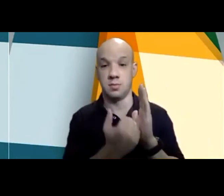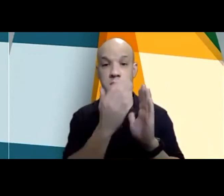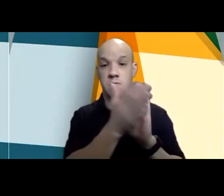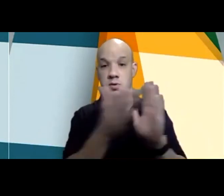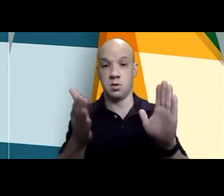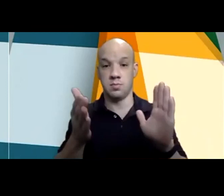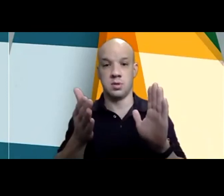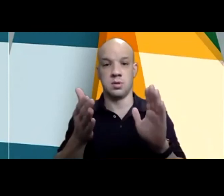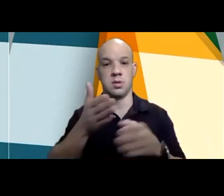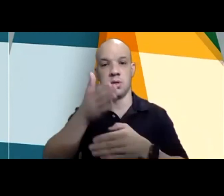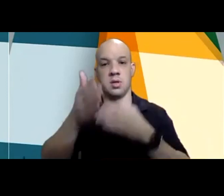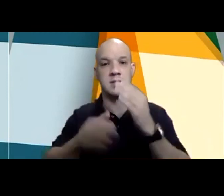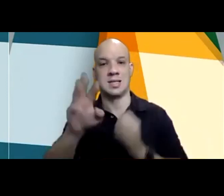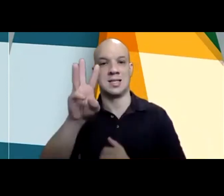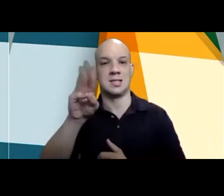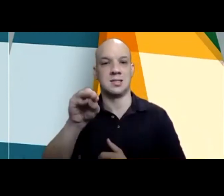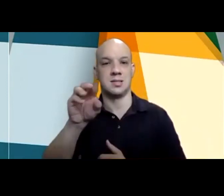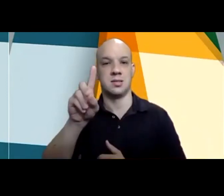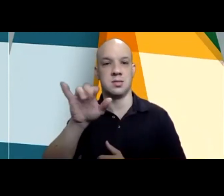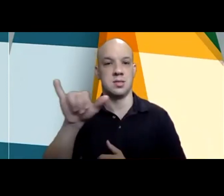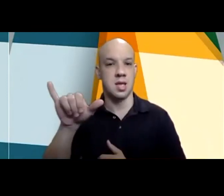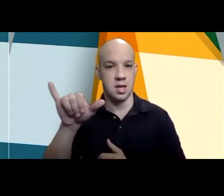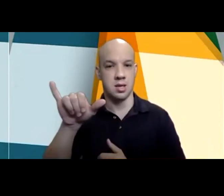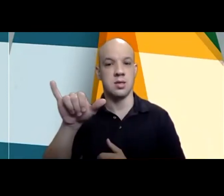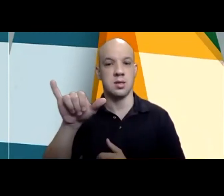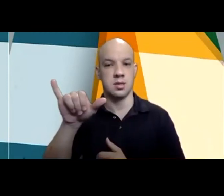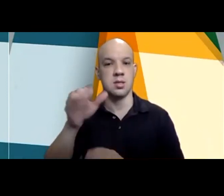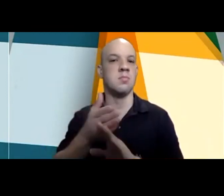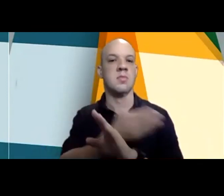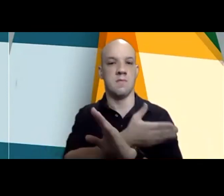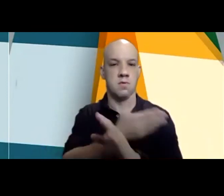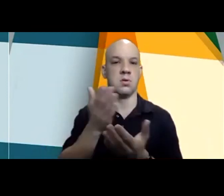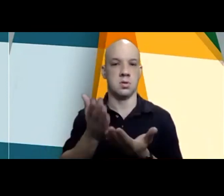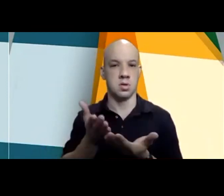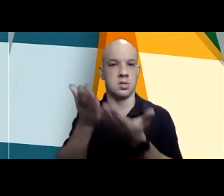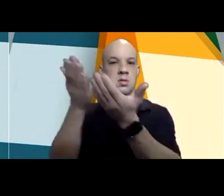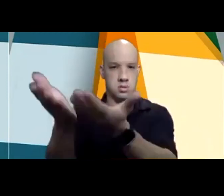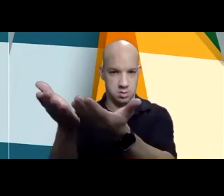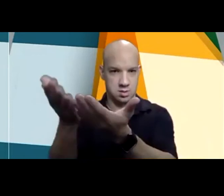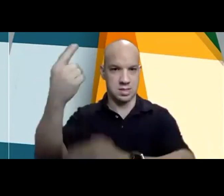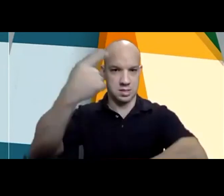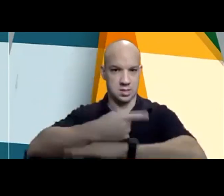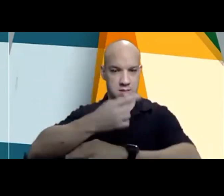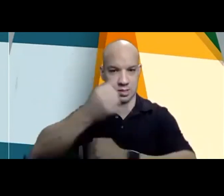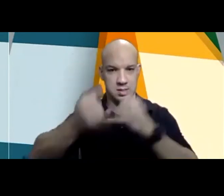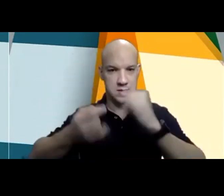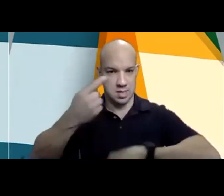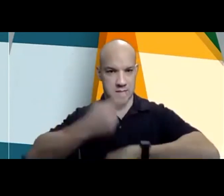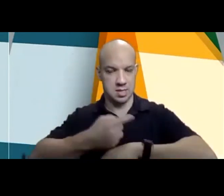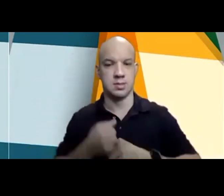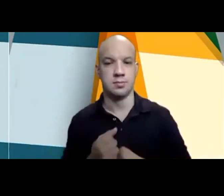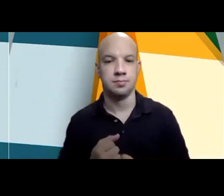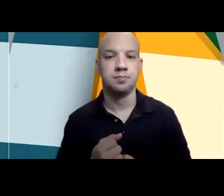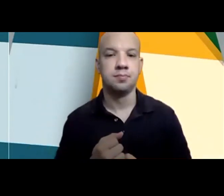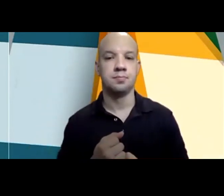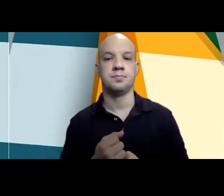than 60 days before the proposal submission date. Line of credit or cash availability,